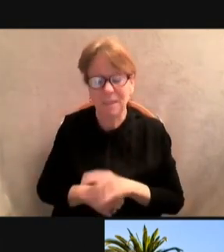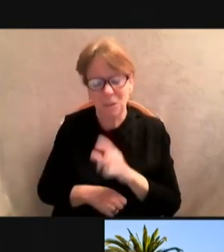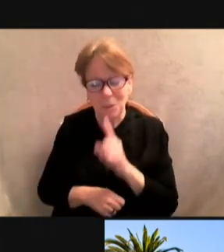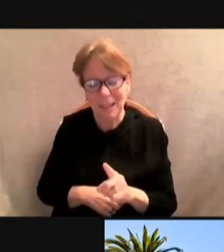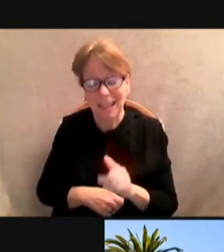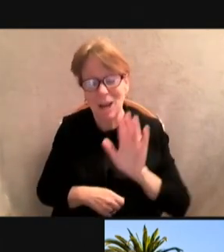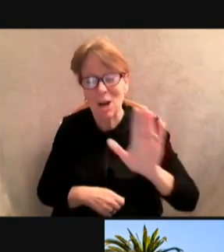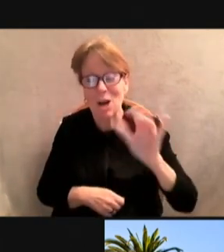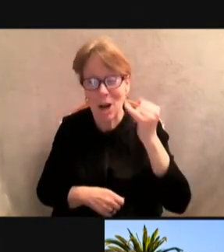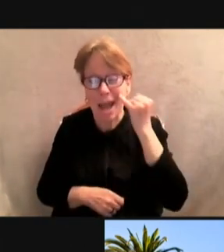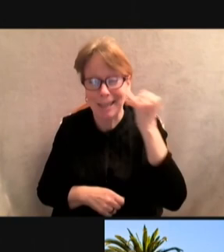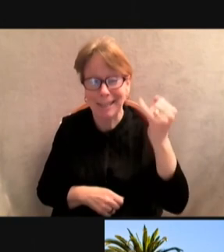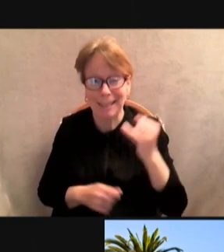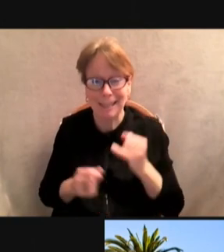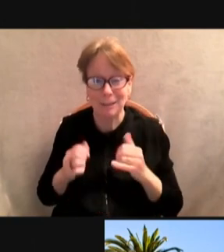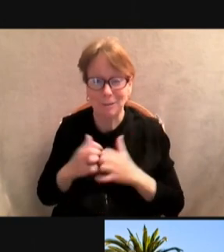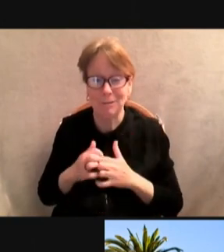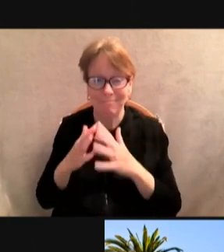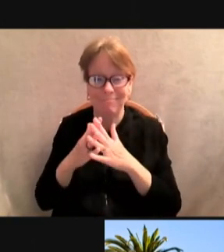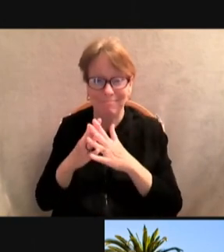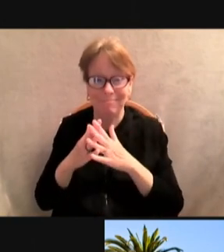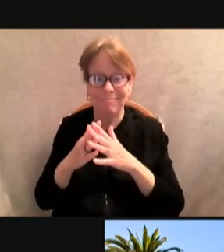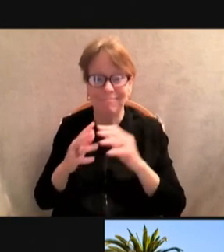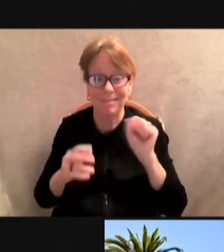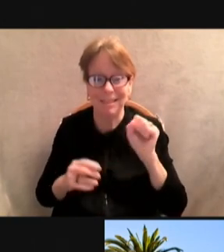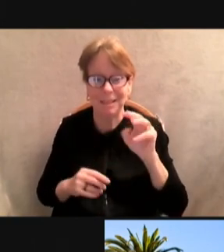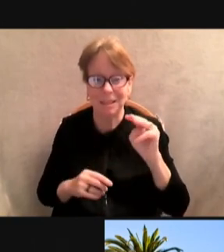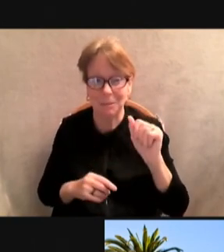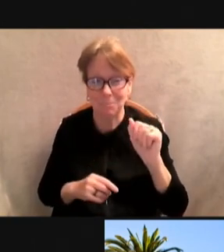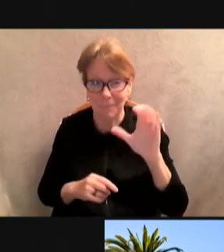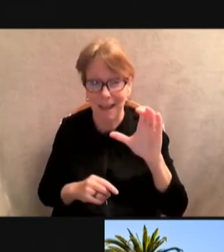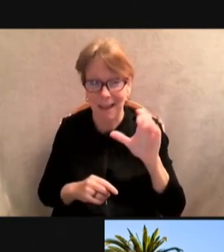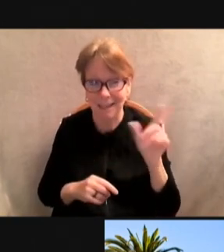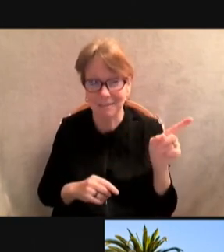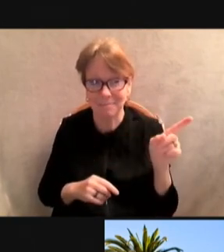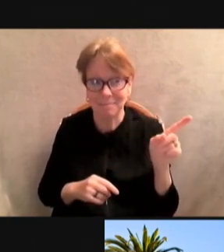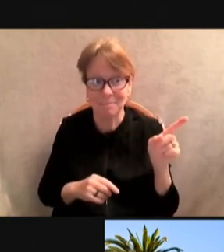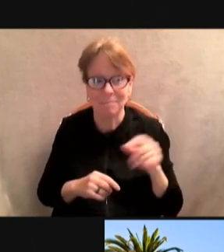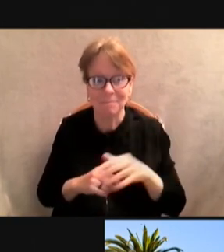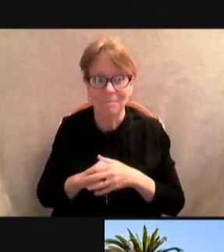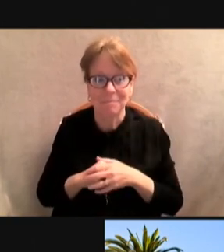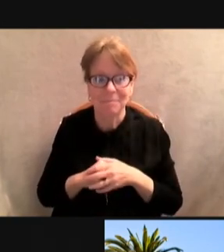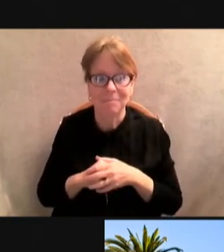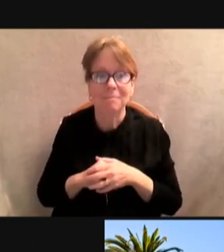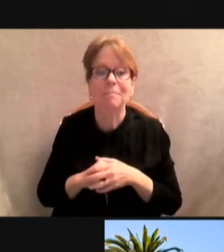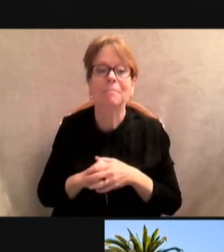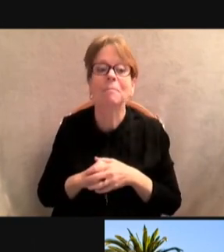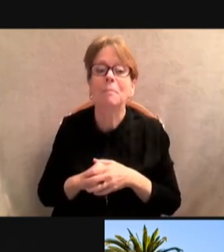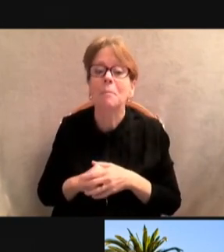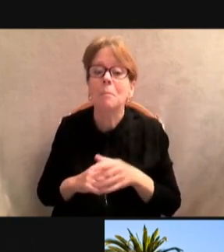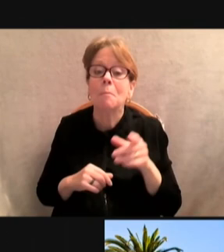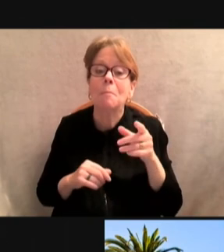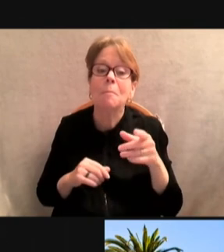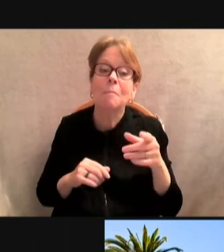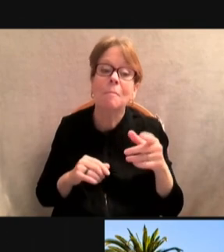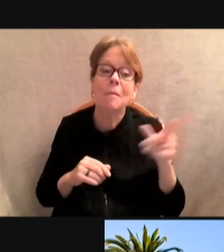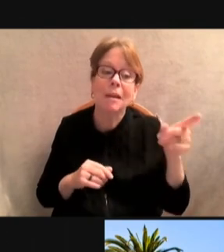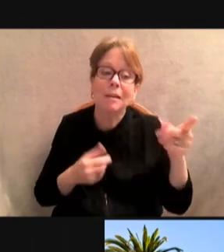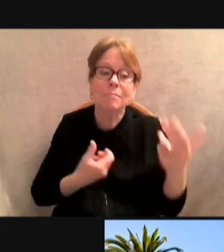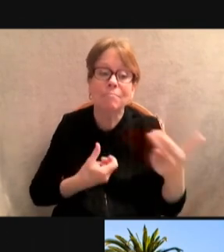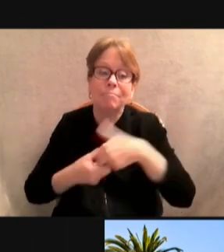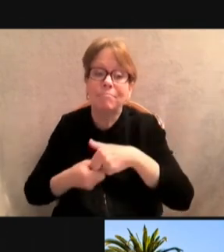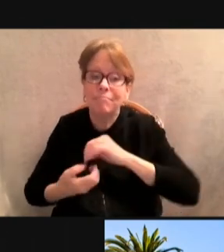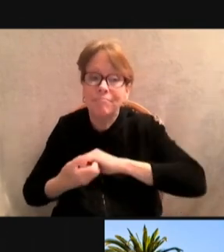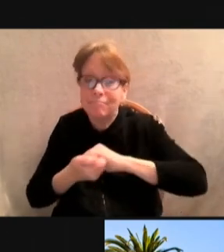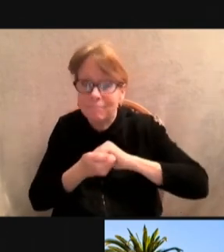partly to start SMAC. And she has, through working with us, I think developed